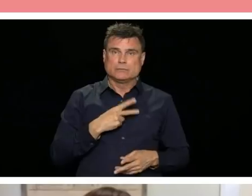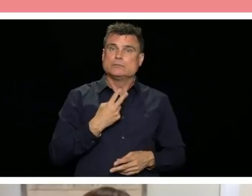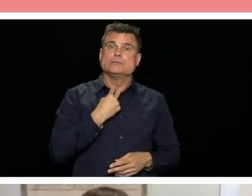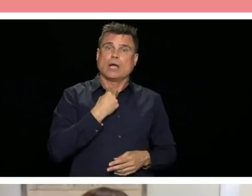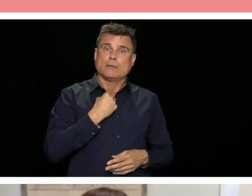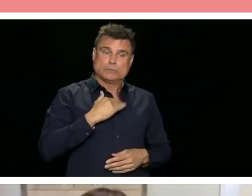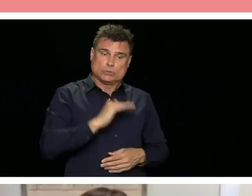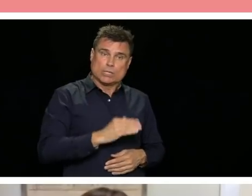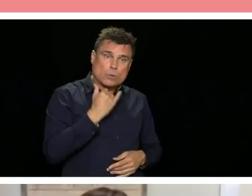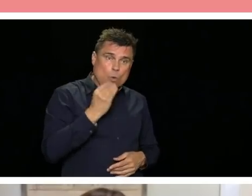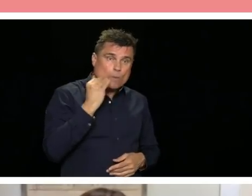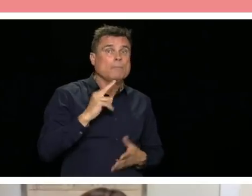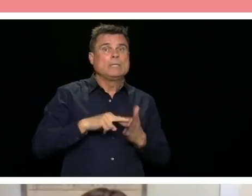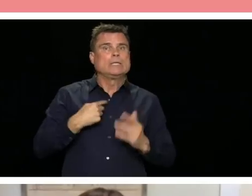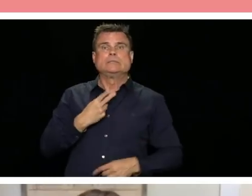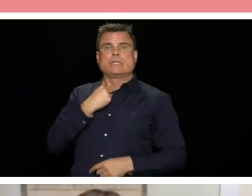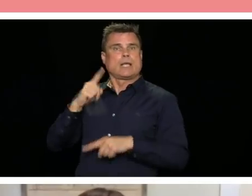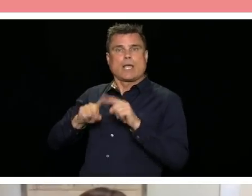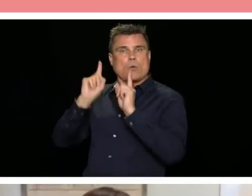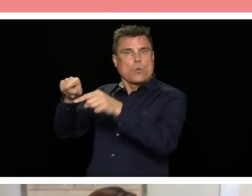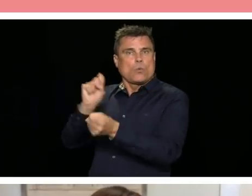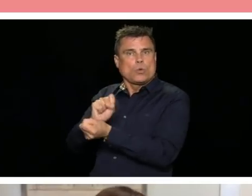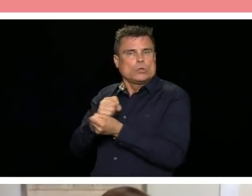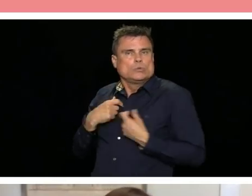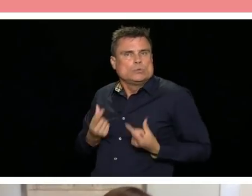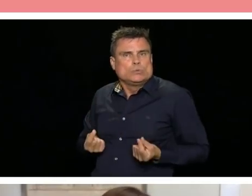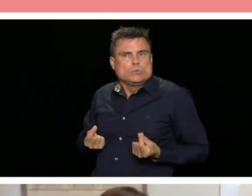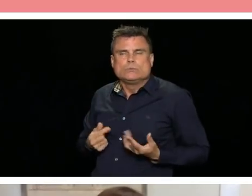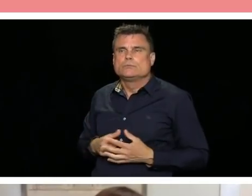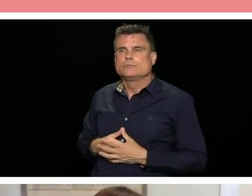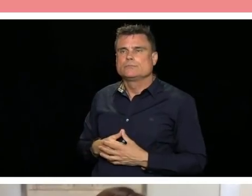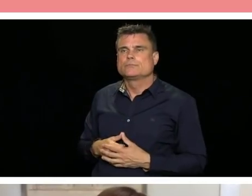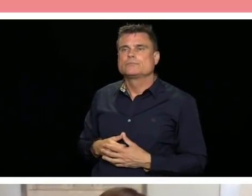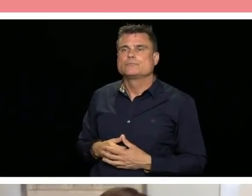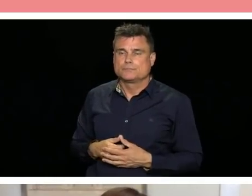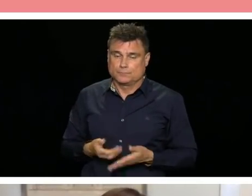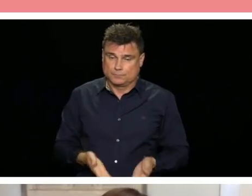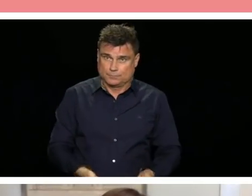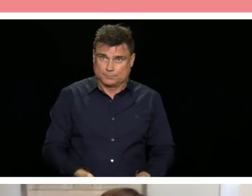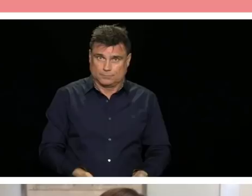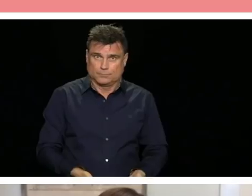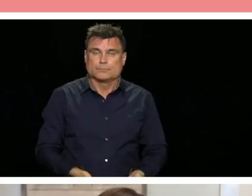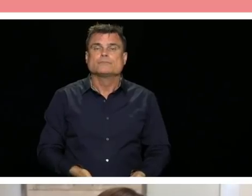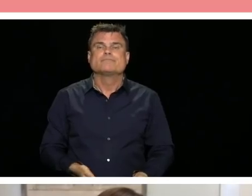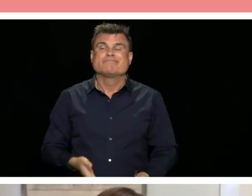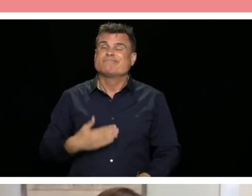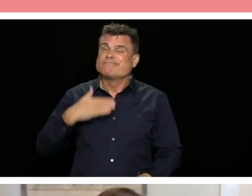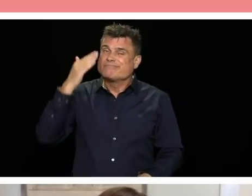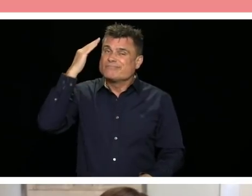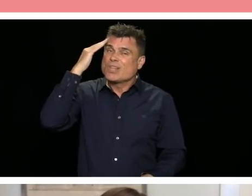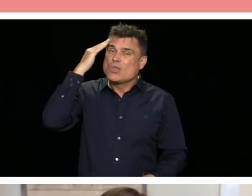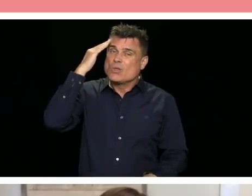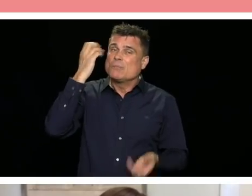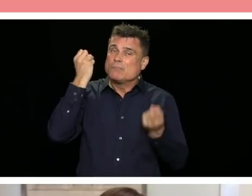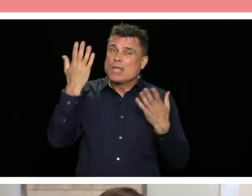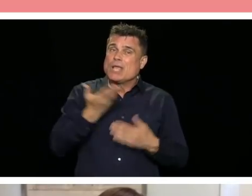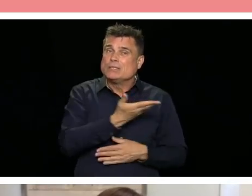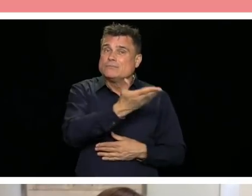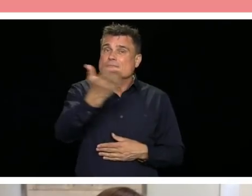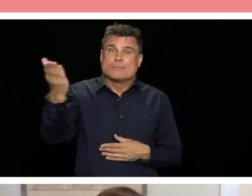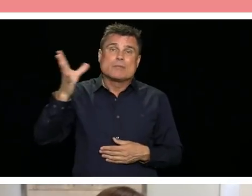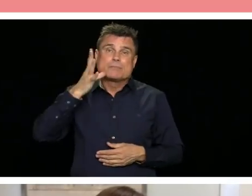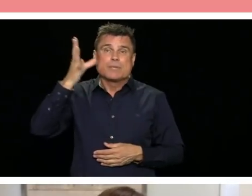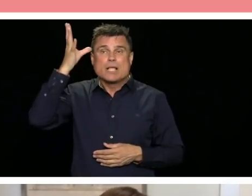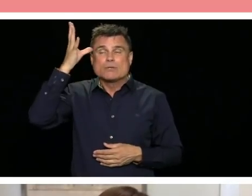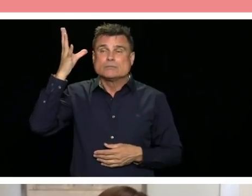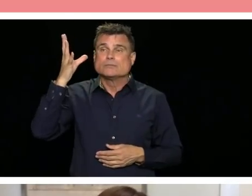I think it's been a tough time for a lot of people, for parents and for childcare providers and for early childhood educators as well. We've heard a lot of story across the province.